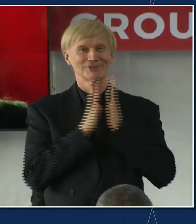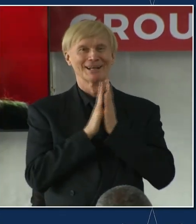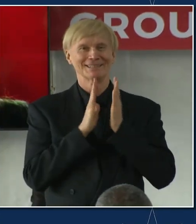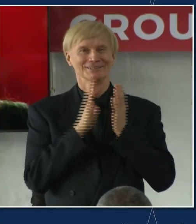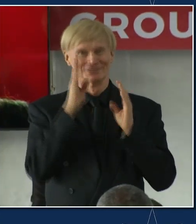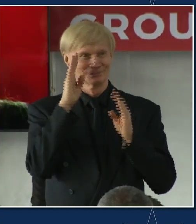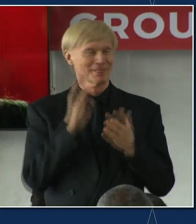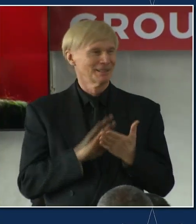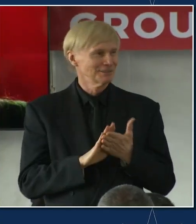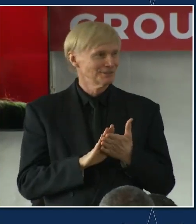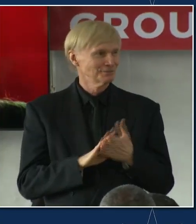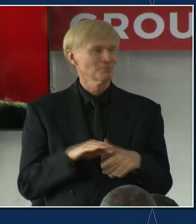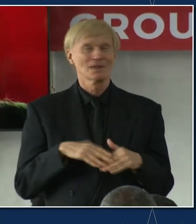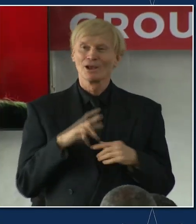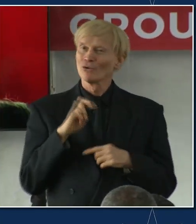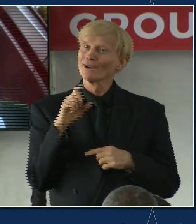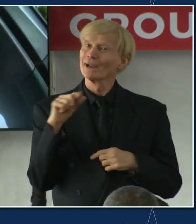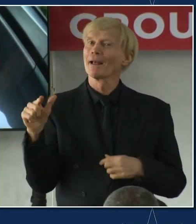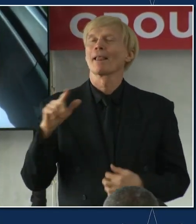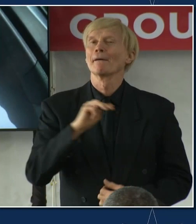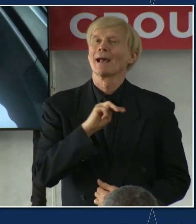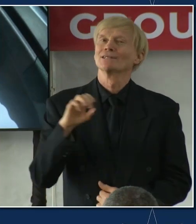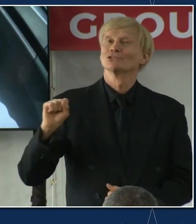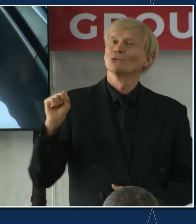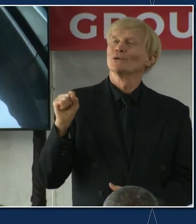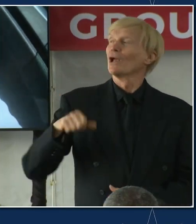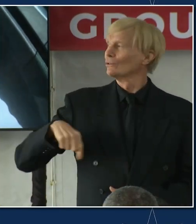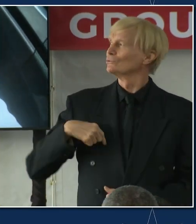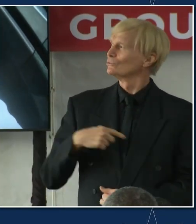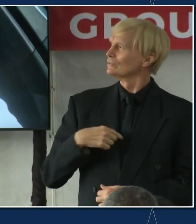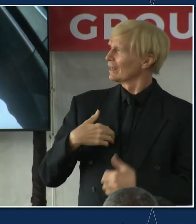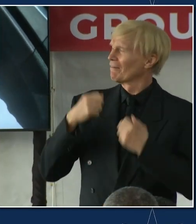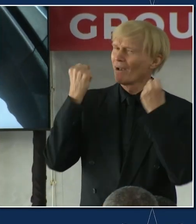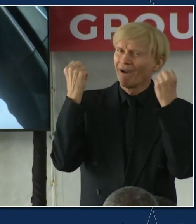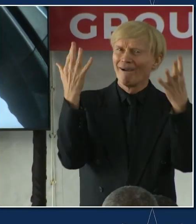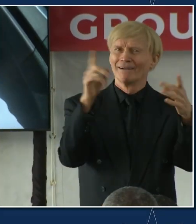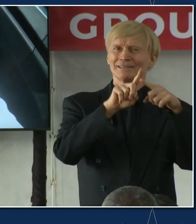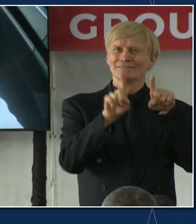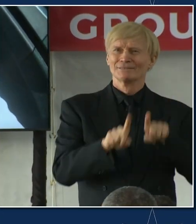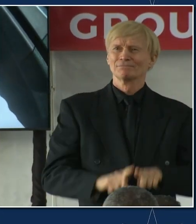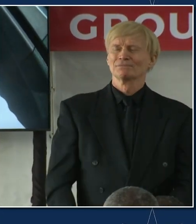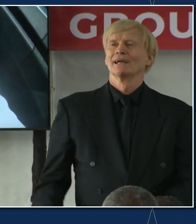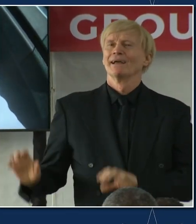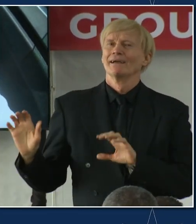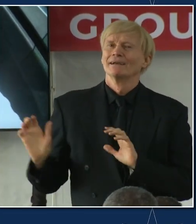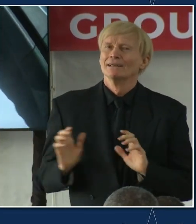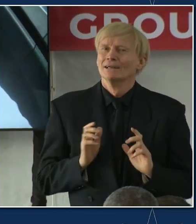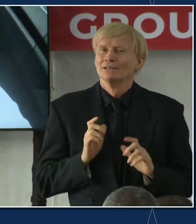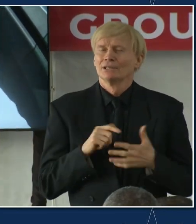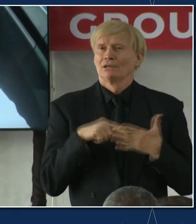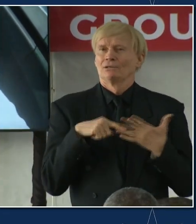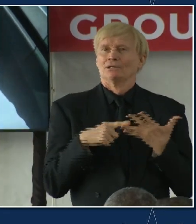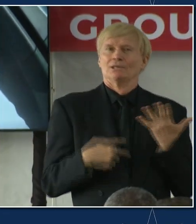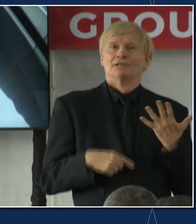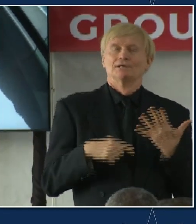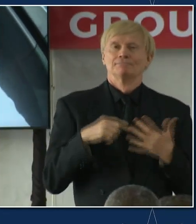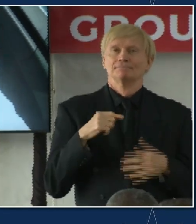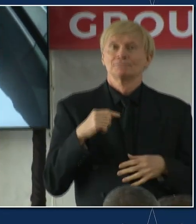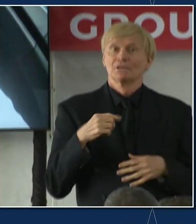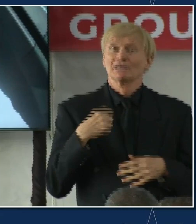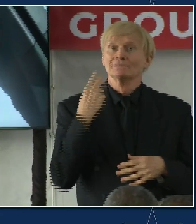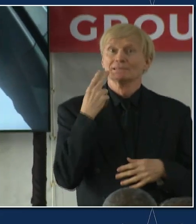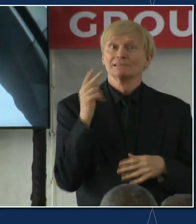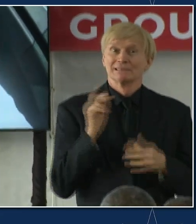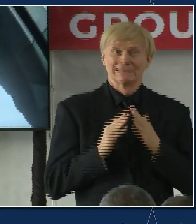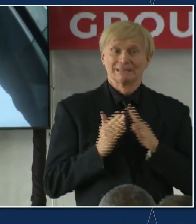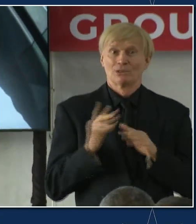Congratulations on Regal Mile Studio. Let me tell you something. I live in Los Angeles, California. Actually, Hollywood, California. A city where